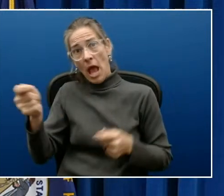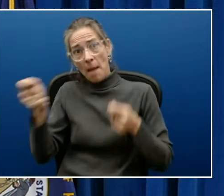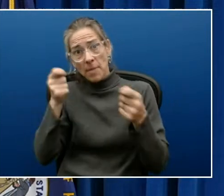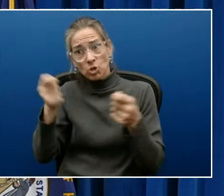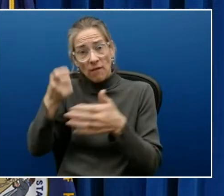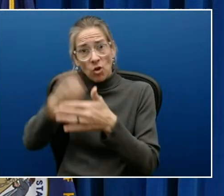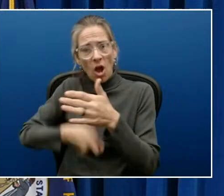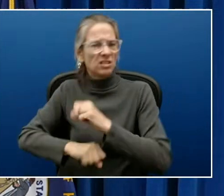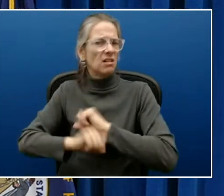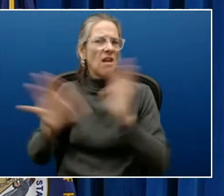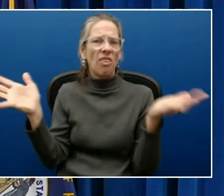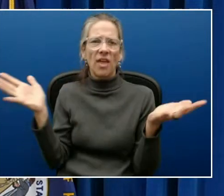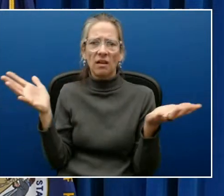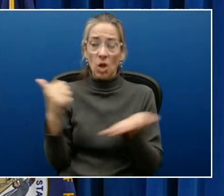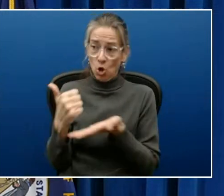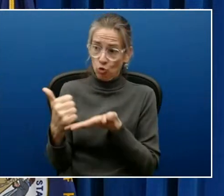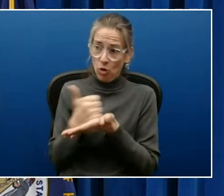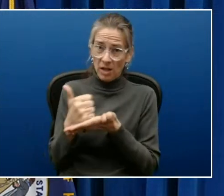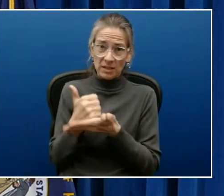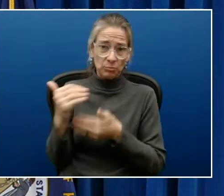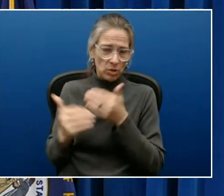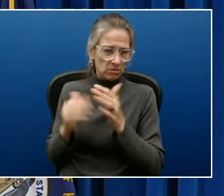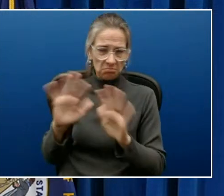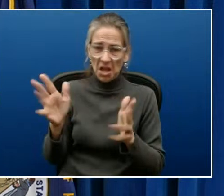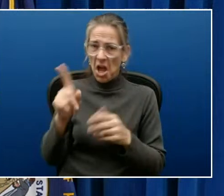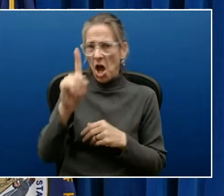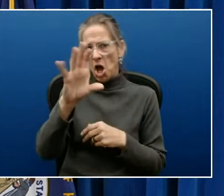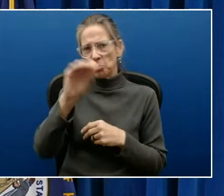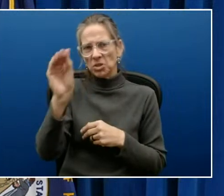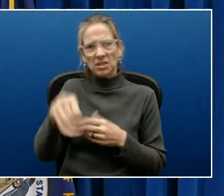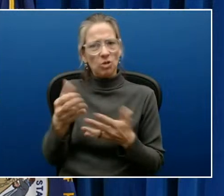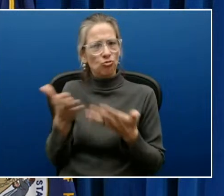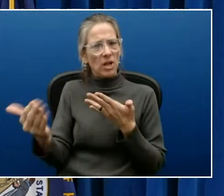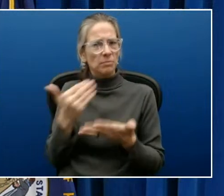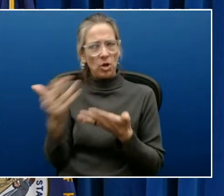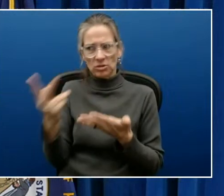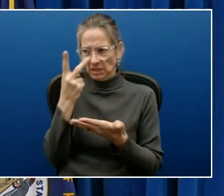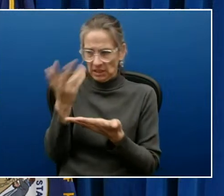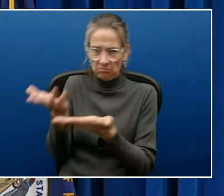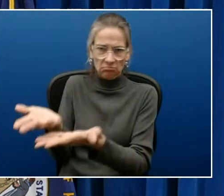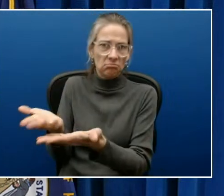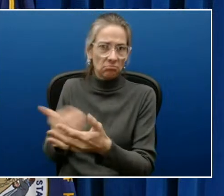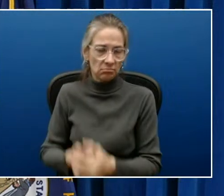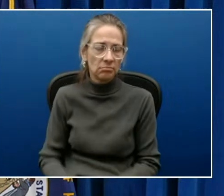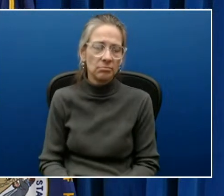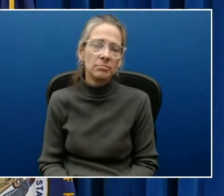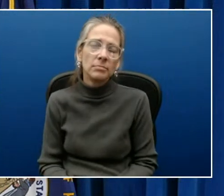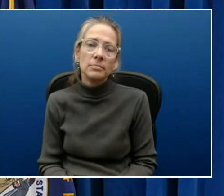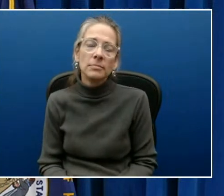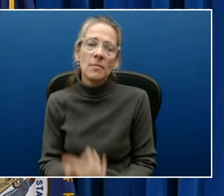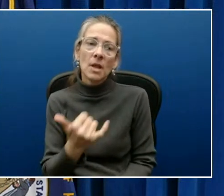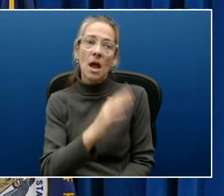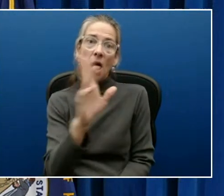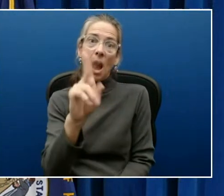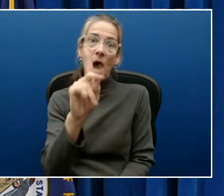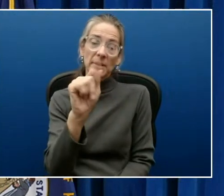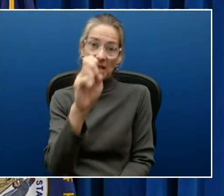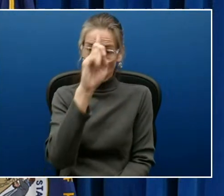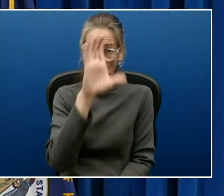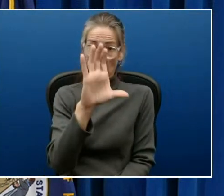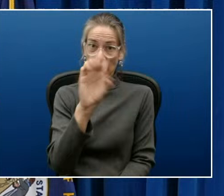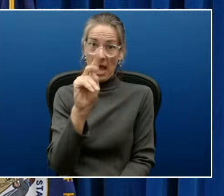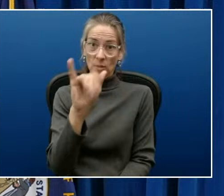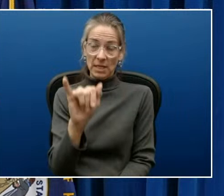than the credit card processing, 100% transparency. Okay, now I've got an update on our County City Bridge